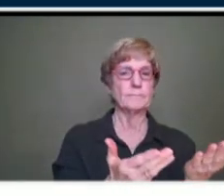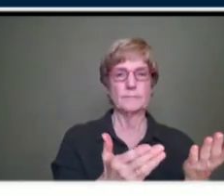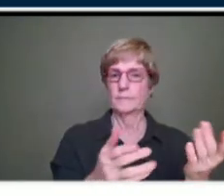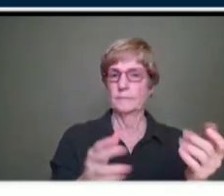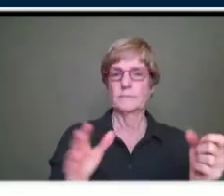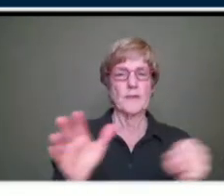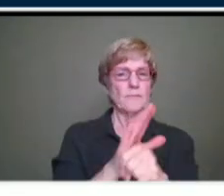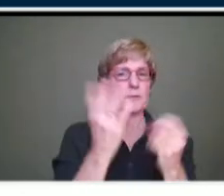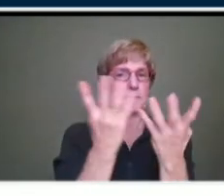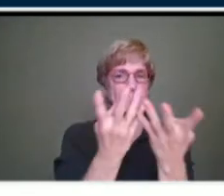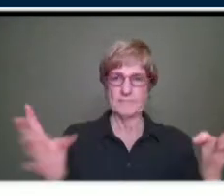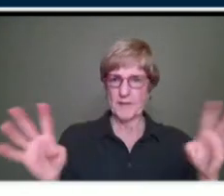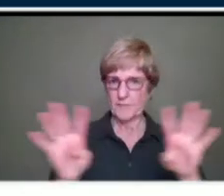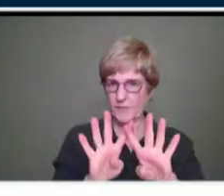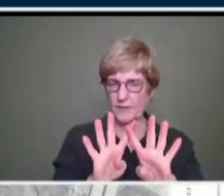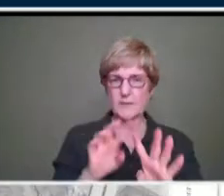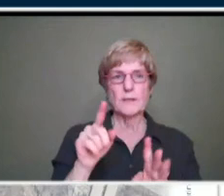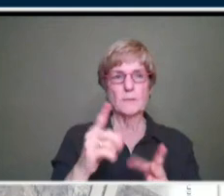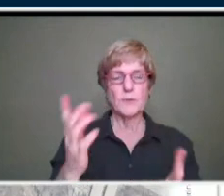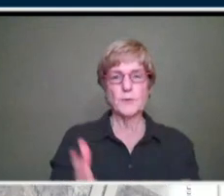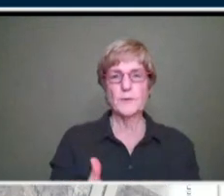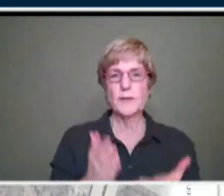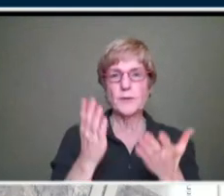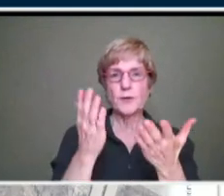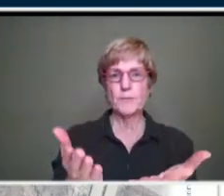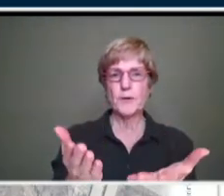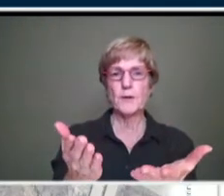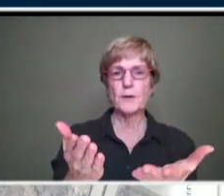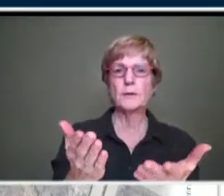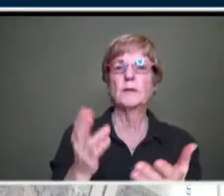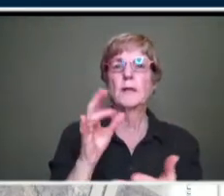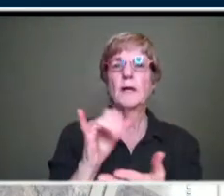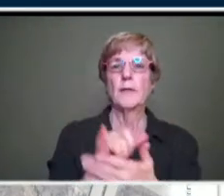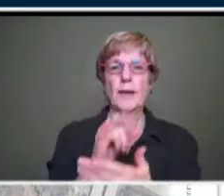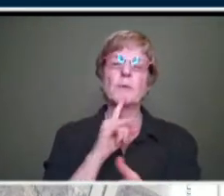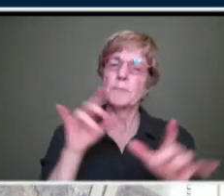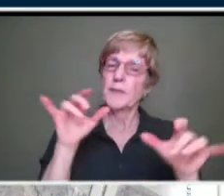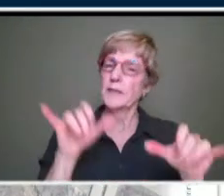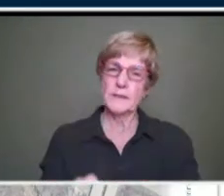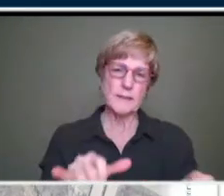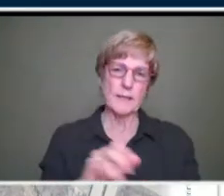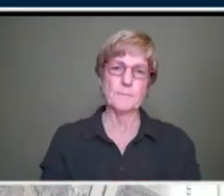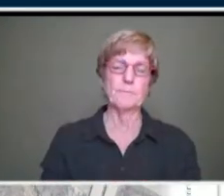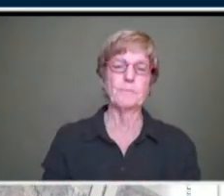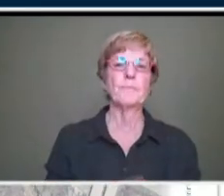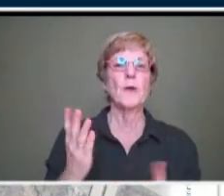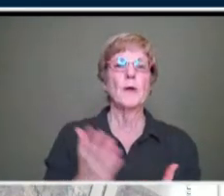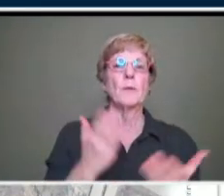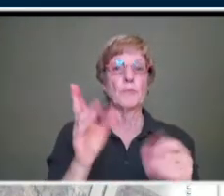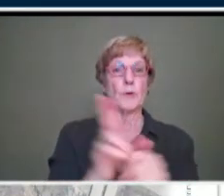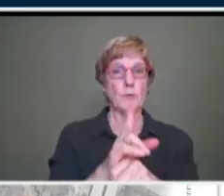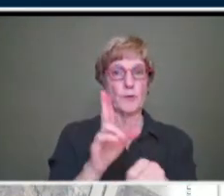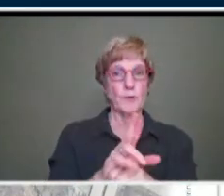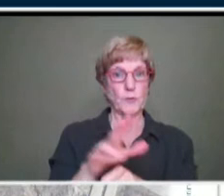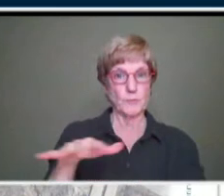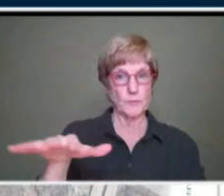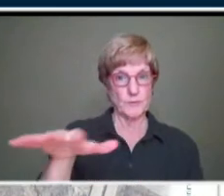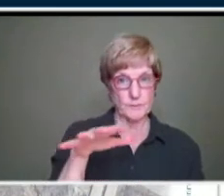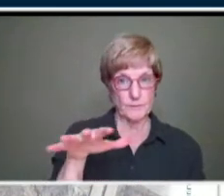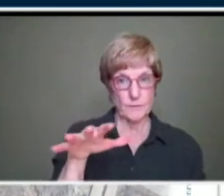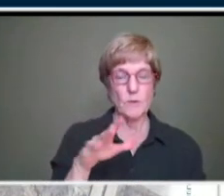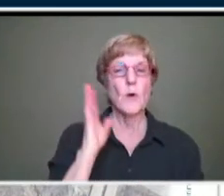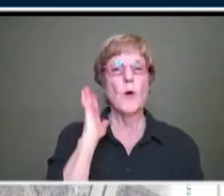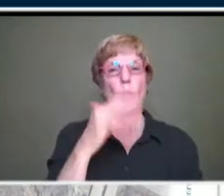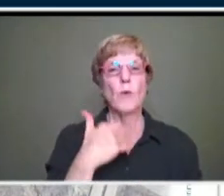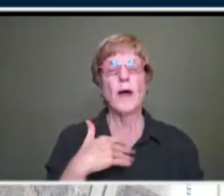fenced and this proposed site will uh enjoy the same benefit the proposed use on the site will it will will